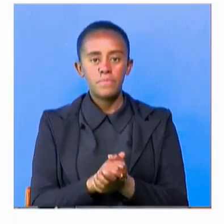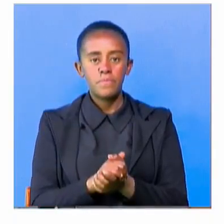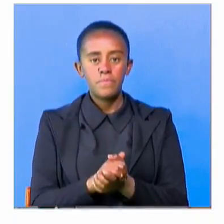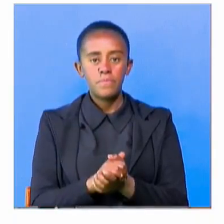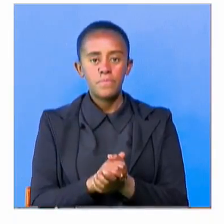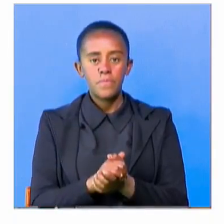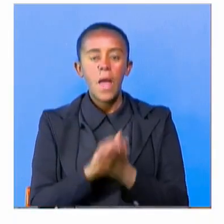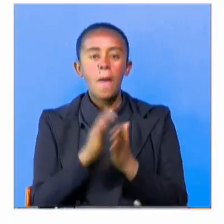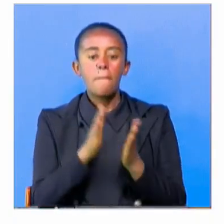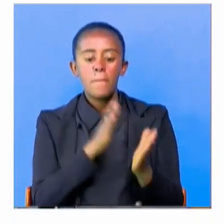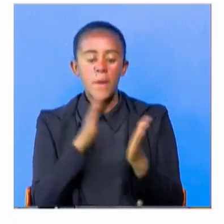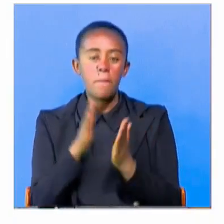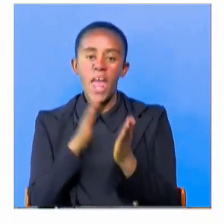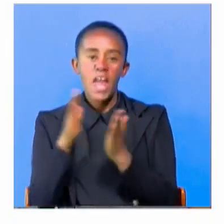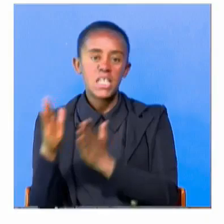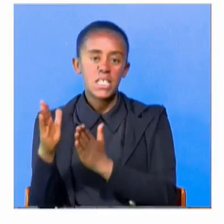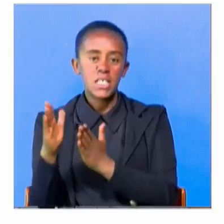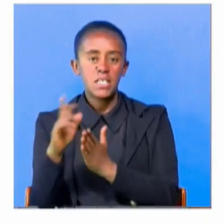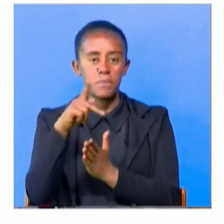prepares.